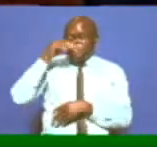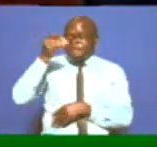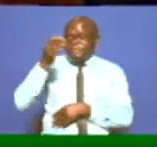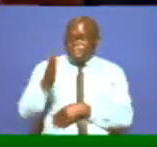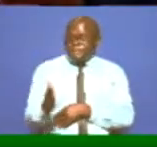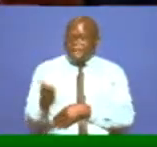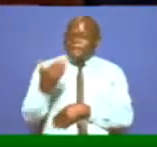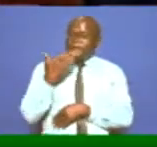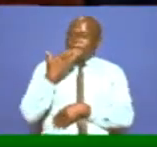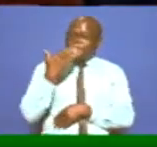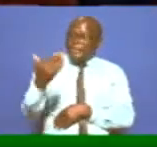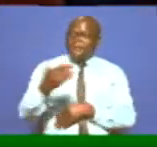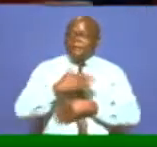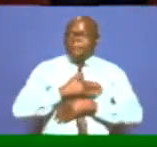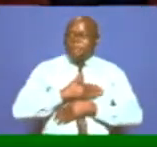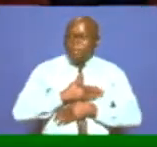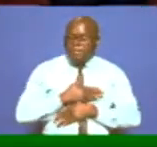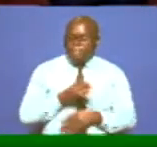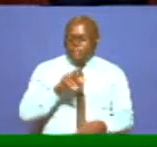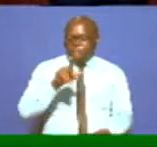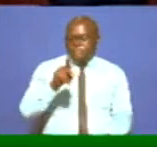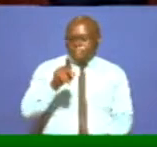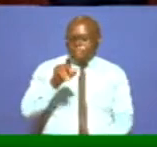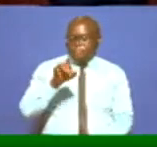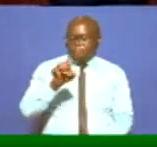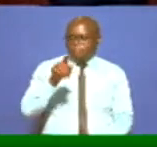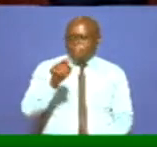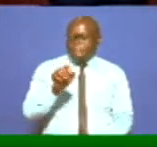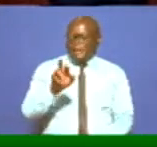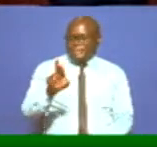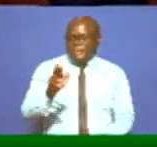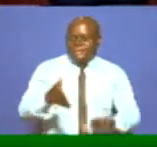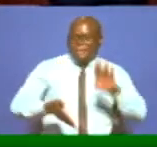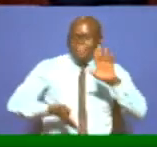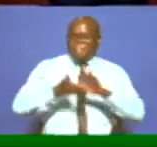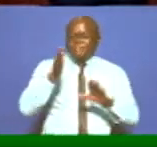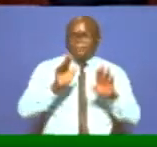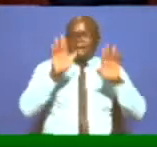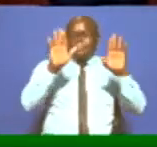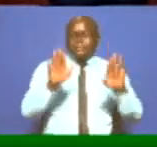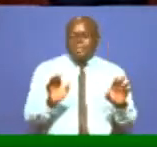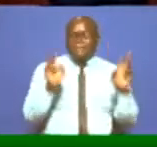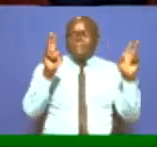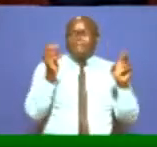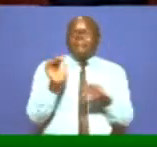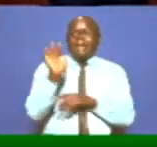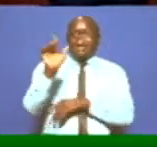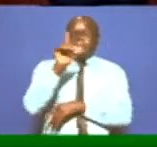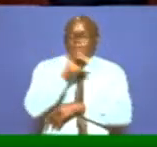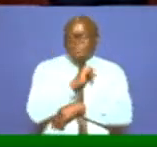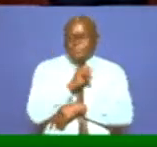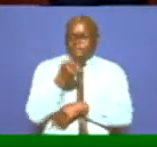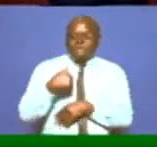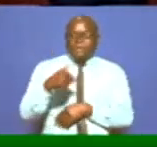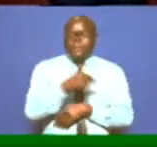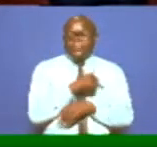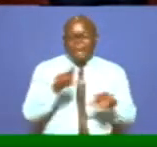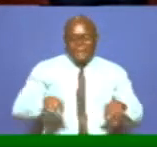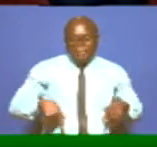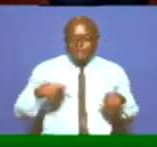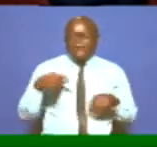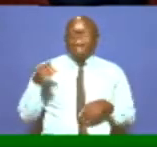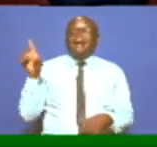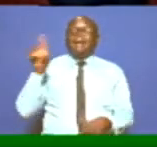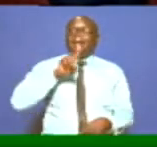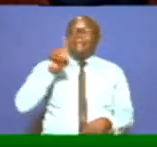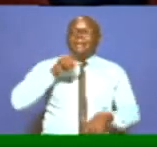the Honorable Keter for raising this urgent and important matter. Mr. Speaker, we live in a very dangerous time